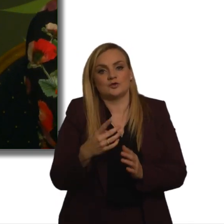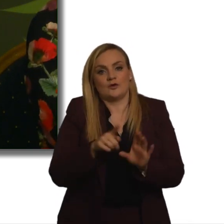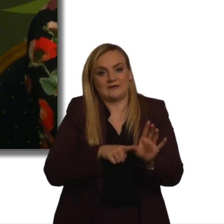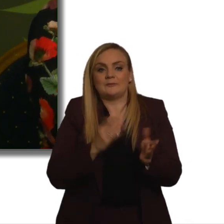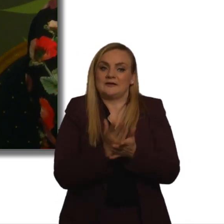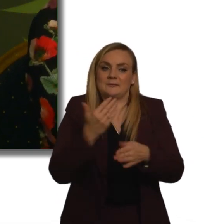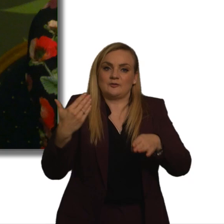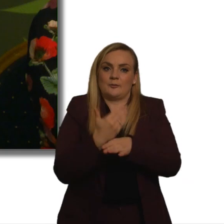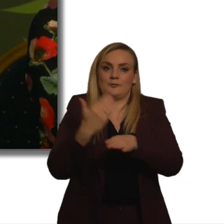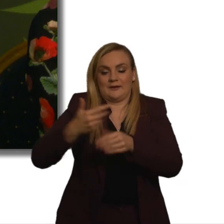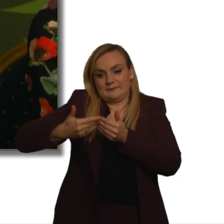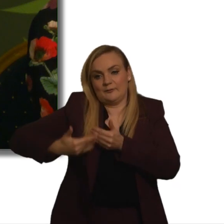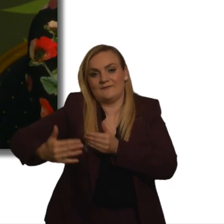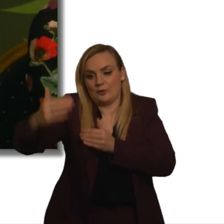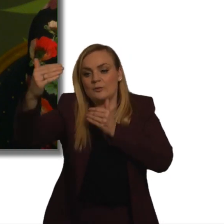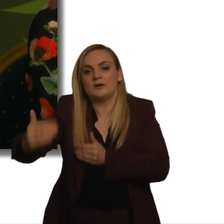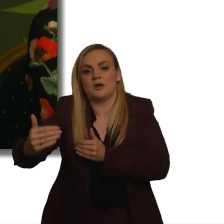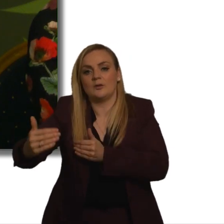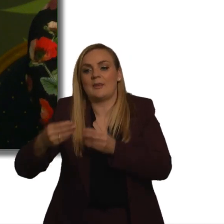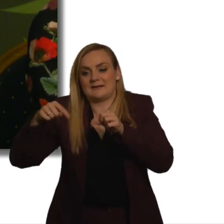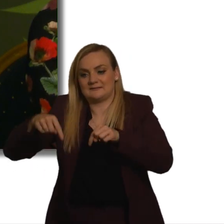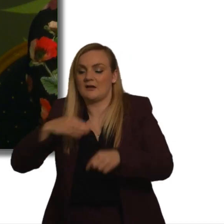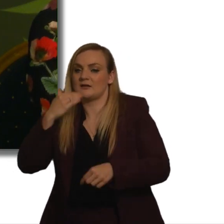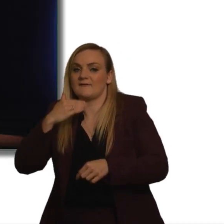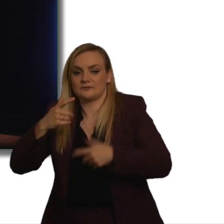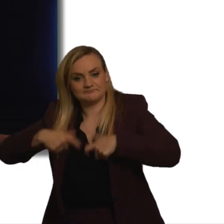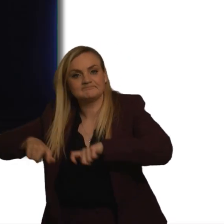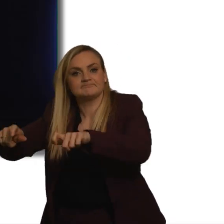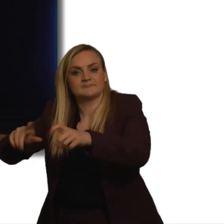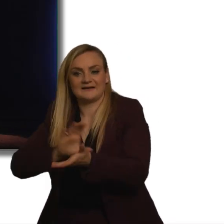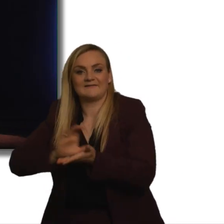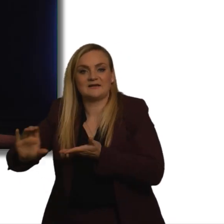it as a whole portfolio is sufficient as well.